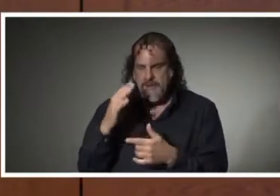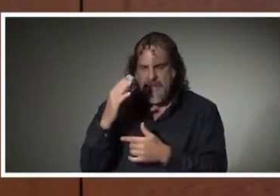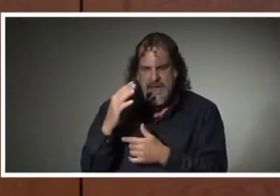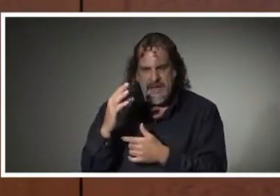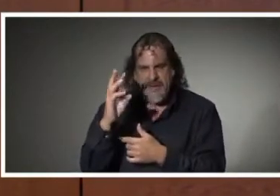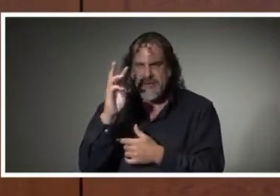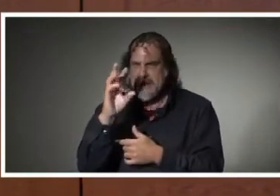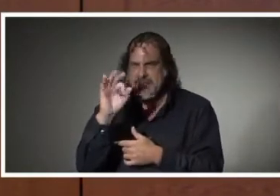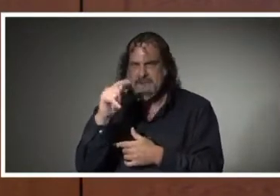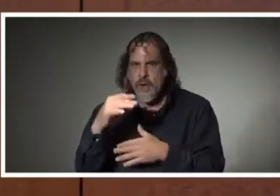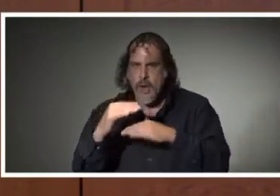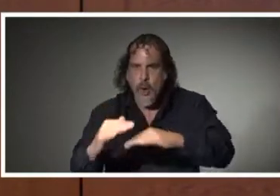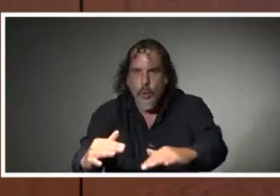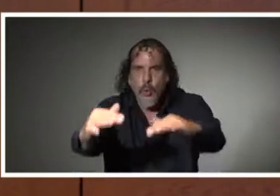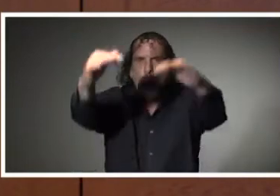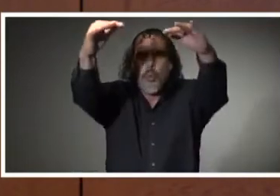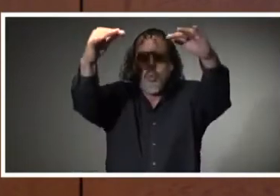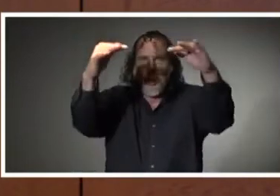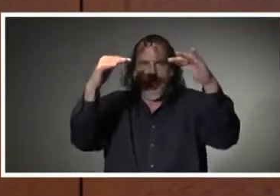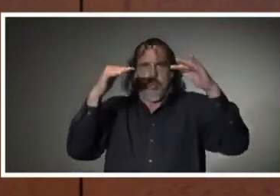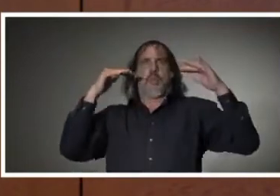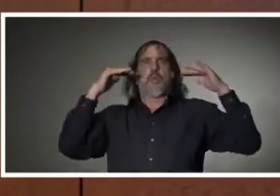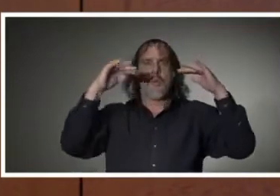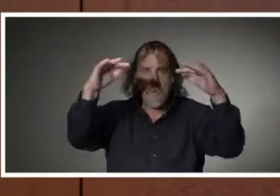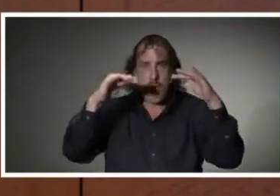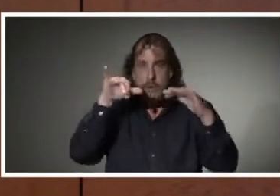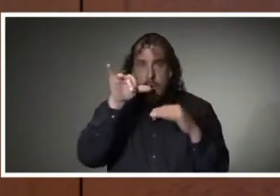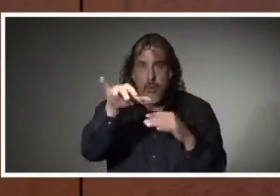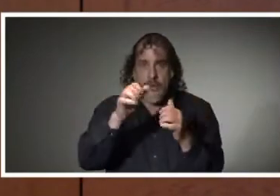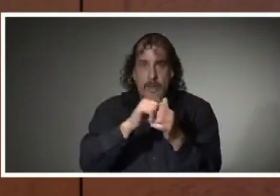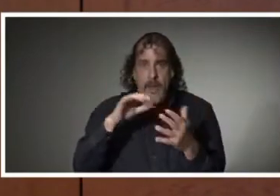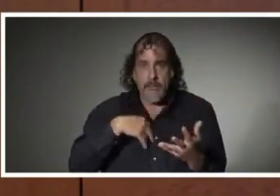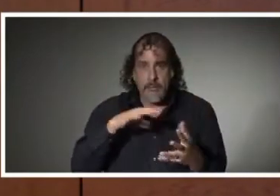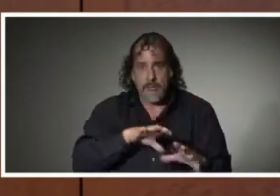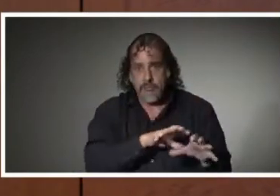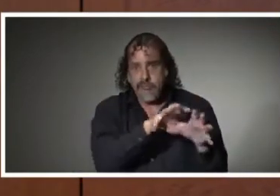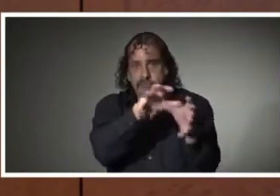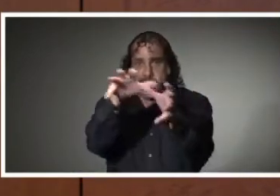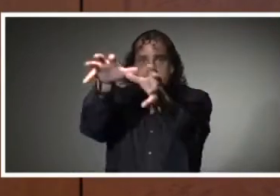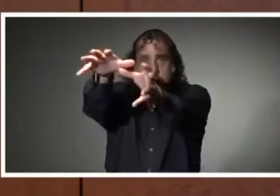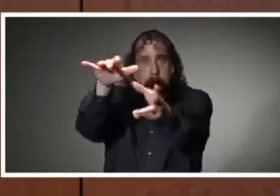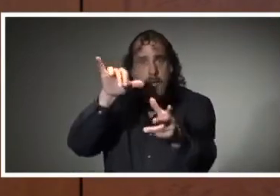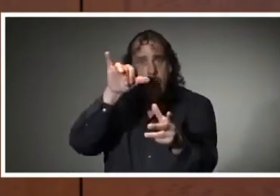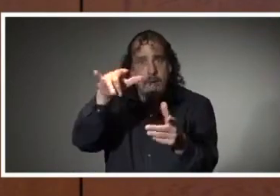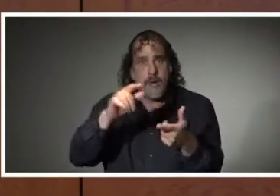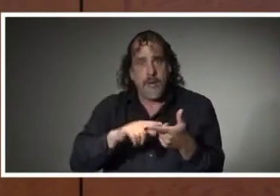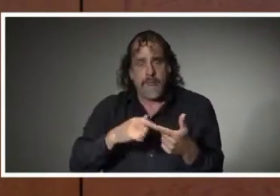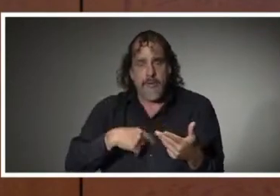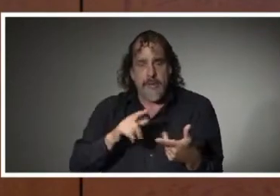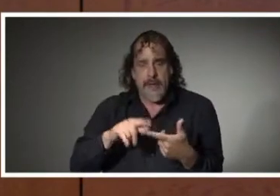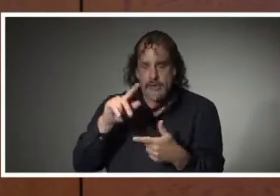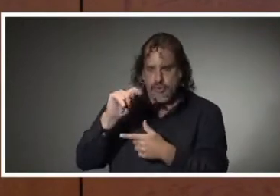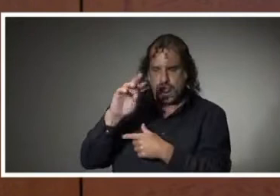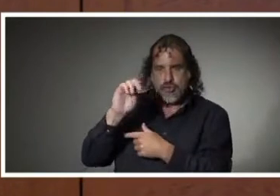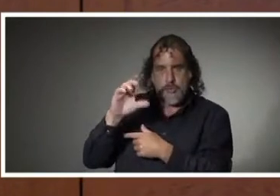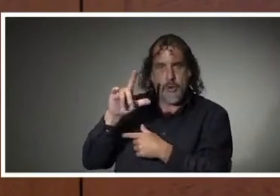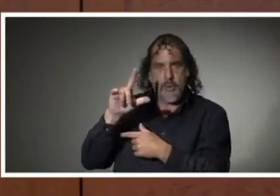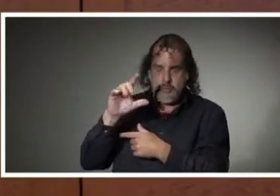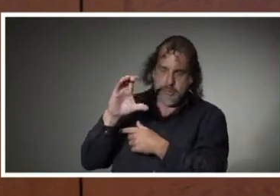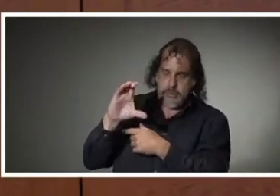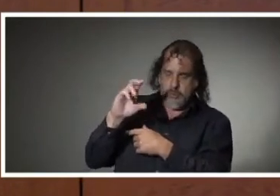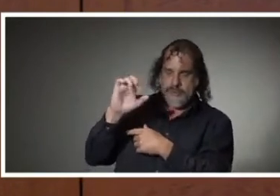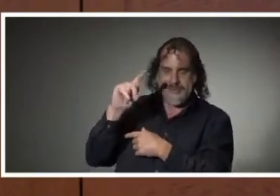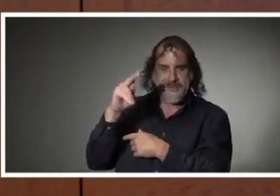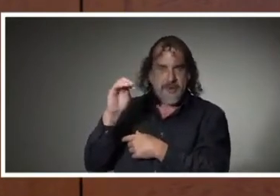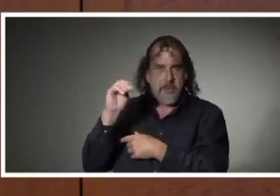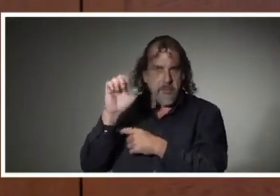that storm, which caused us some issues, and we're going to be working on a public assistance declaration